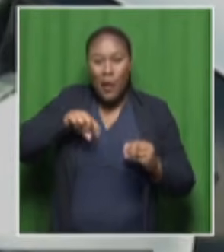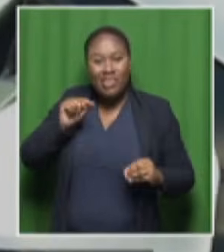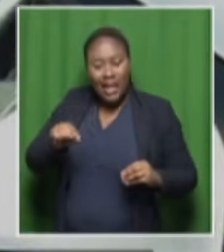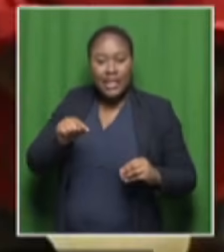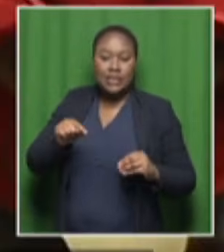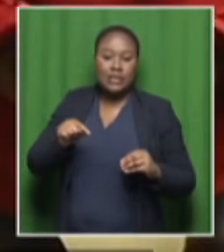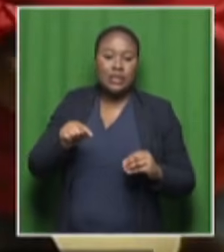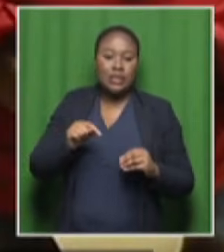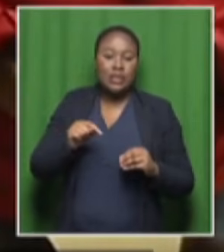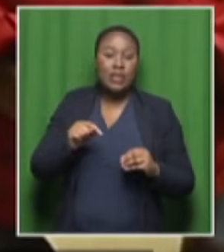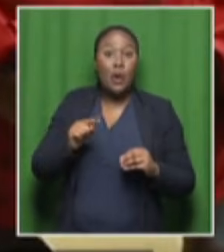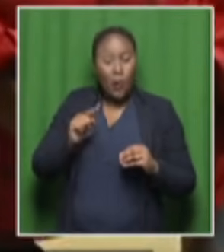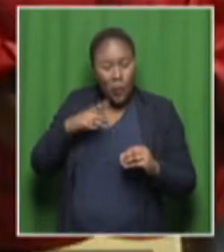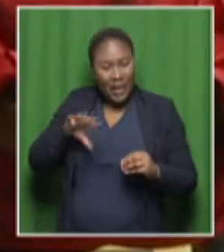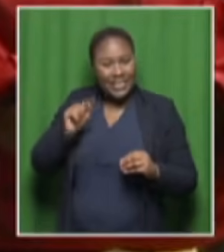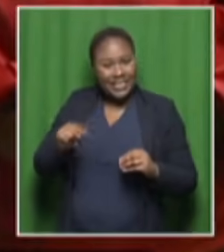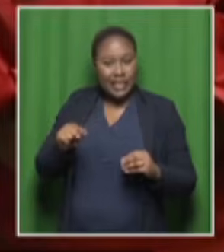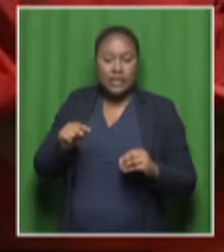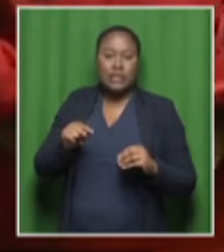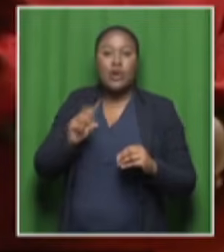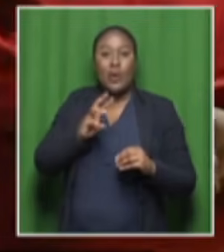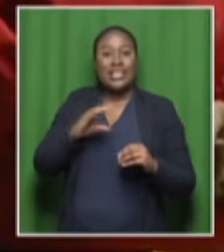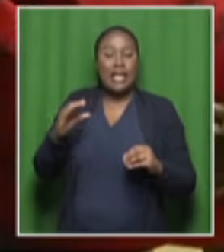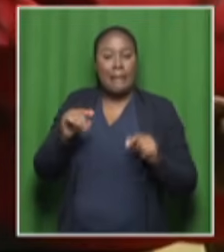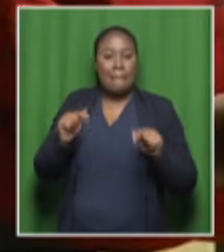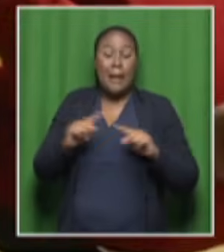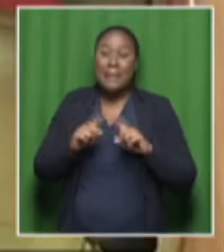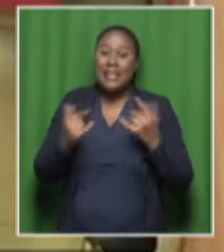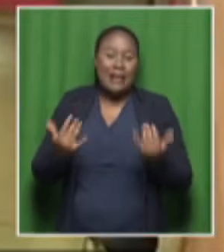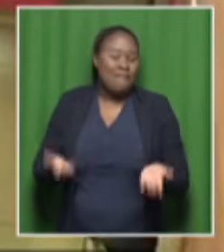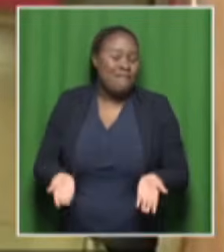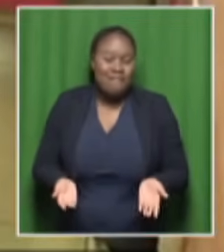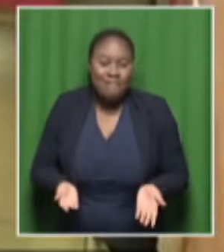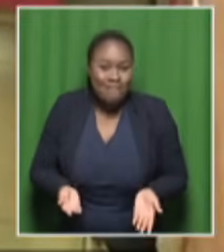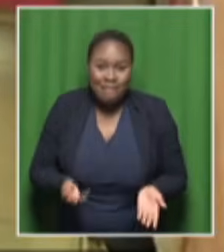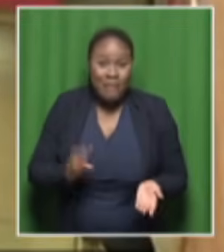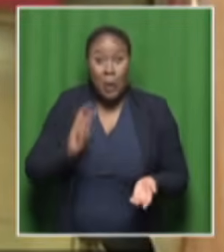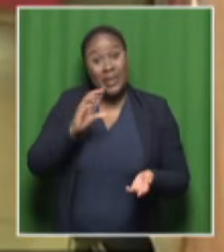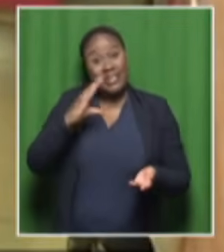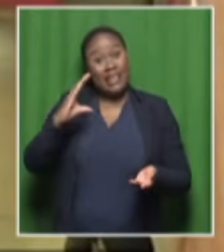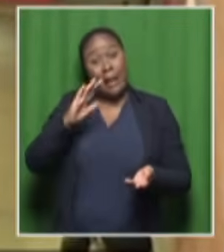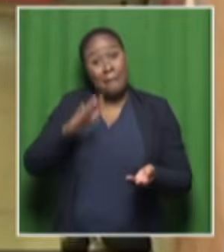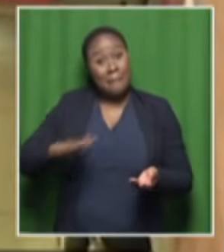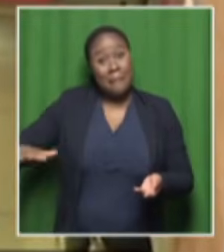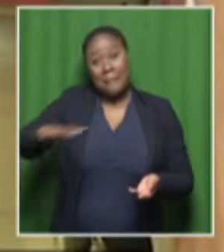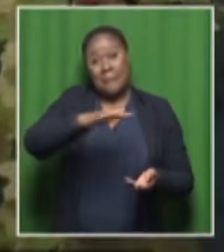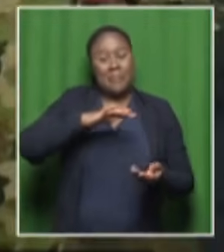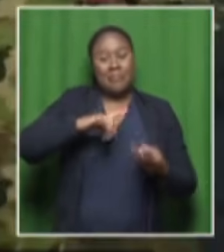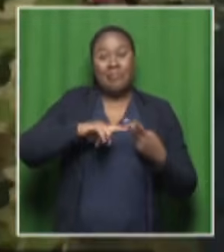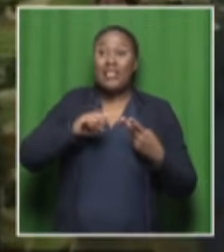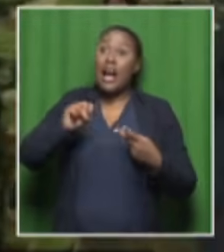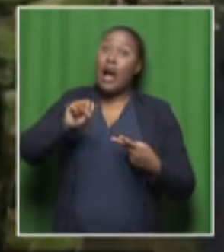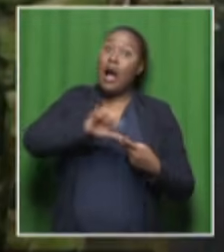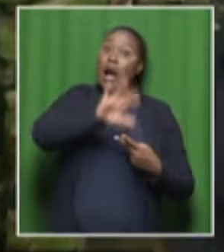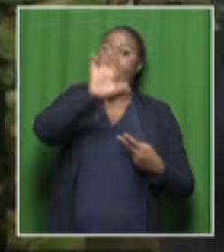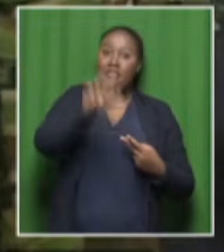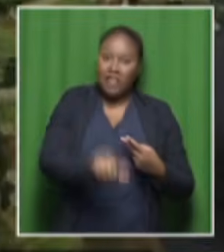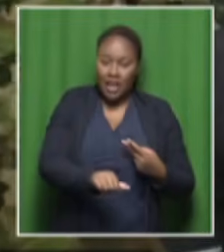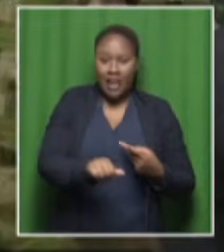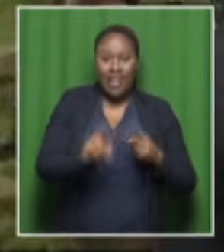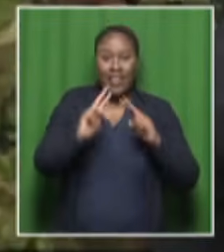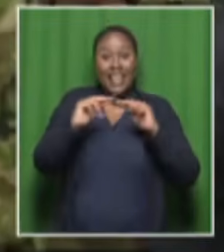ensure is happening in the Western Cape. But currently, across our province, across our country, I've often heard the